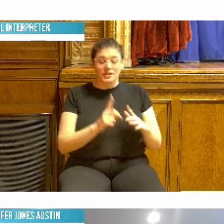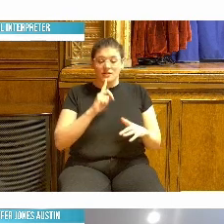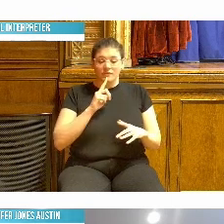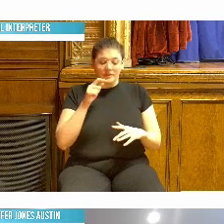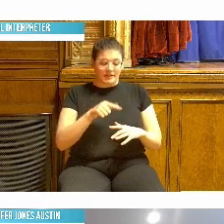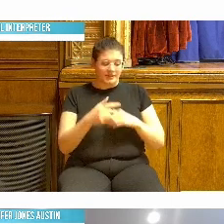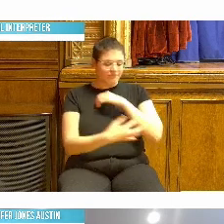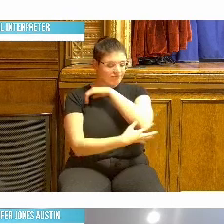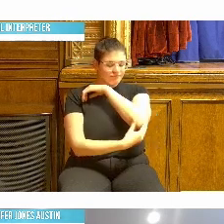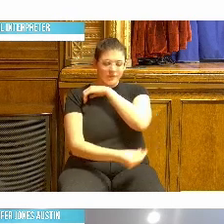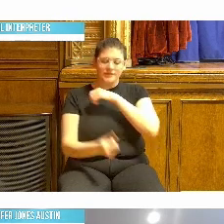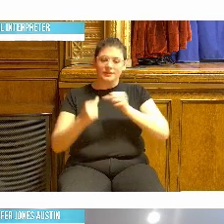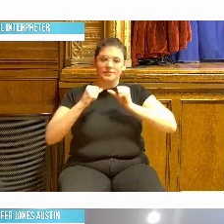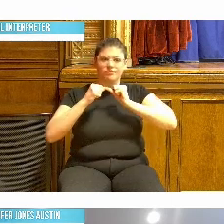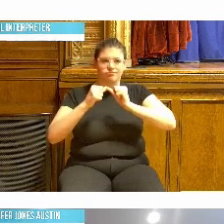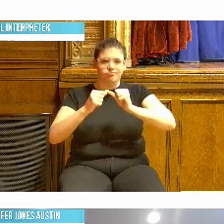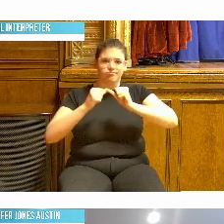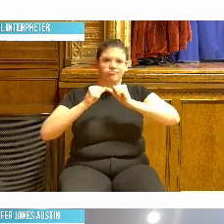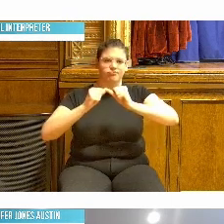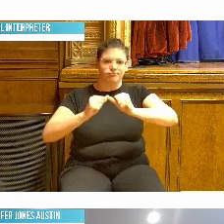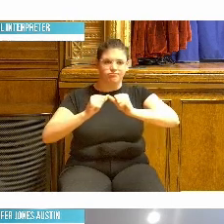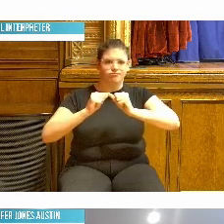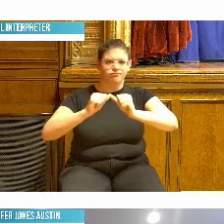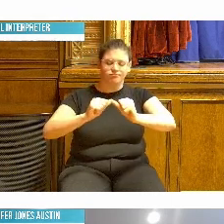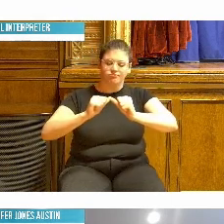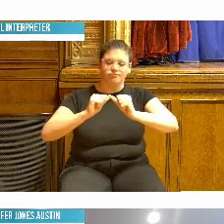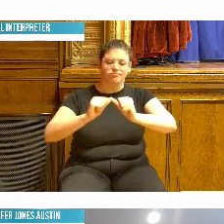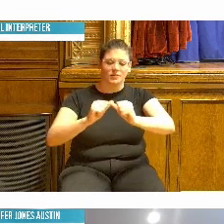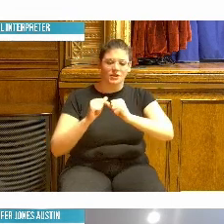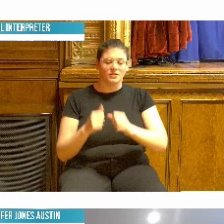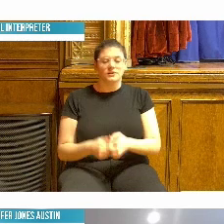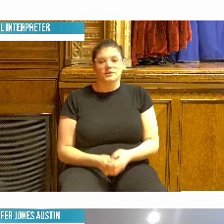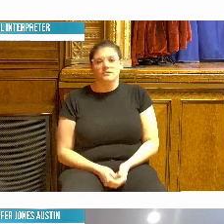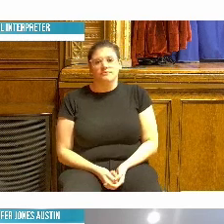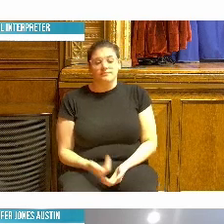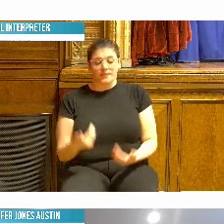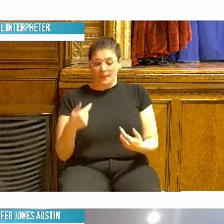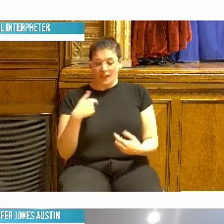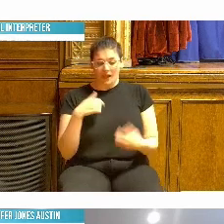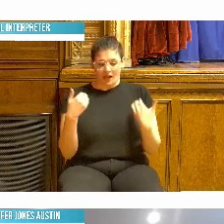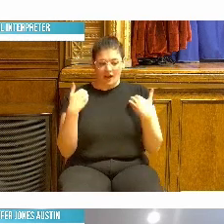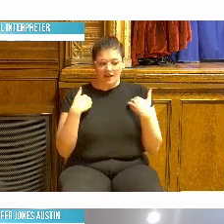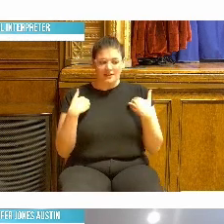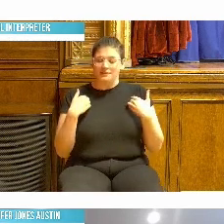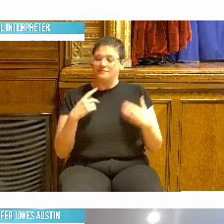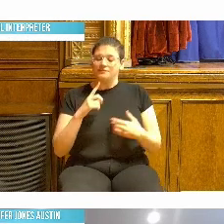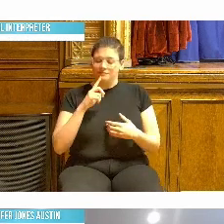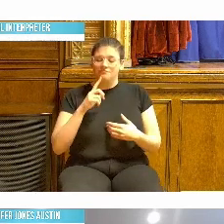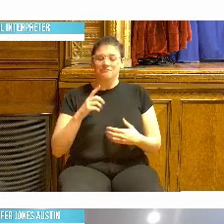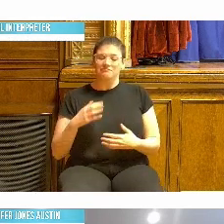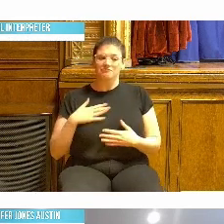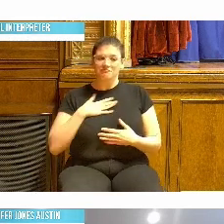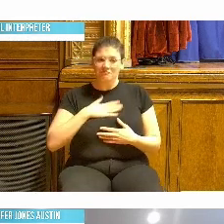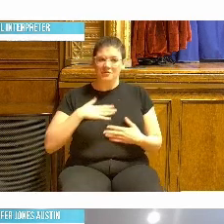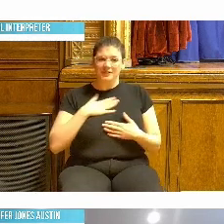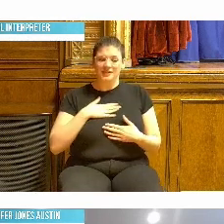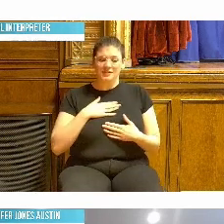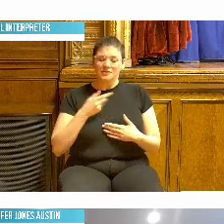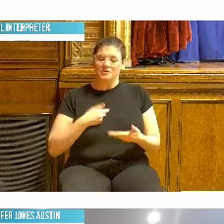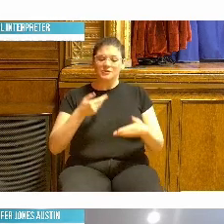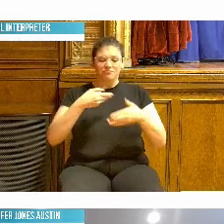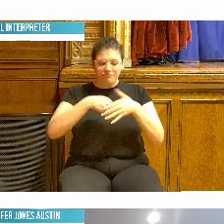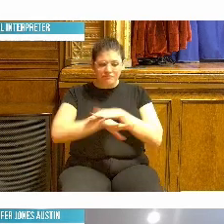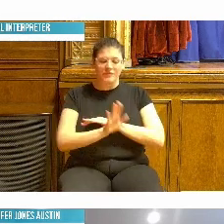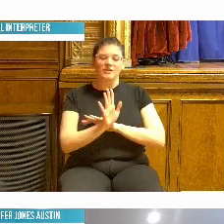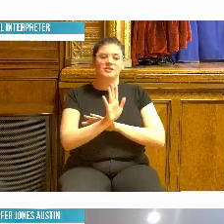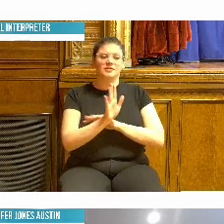poverty. I get the great pleasure to walk into a lot of people's homes. And I have to tell you that in